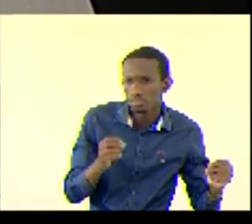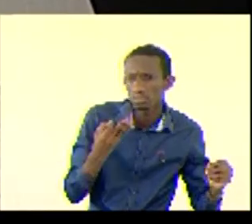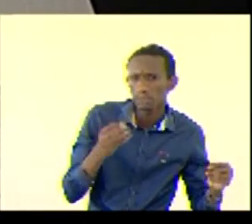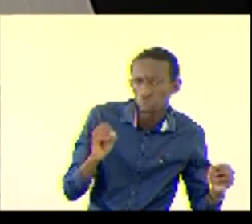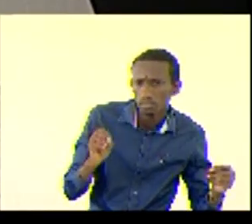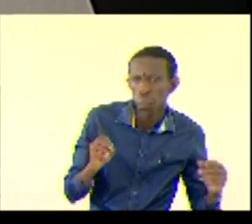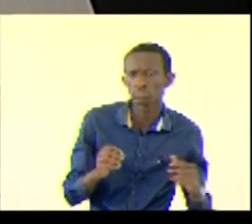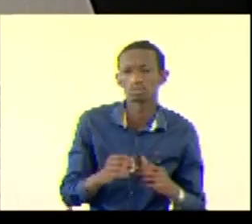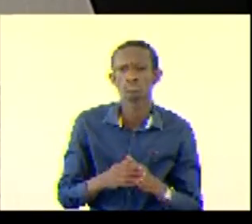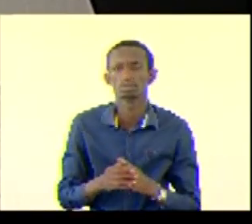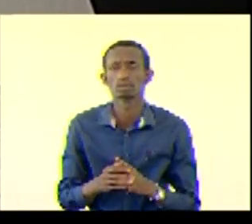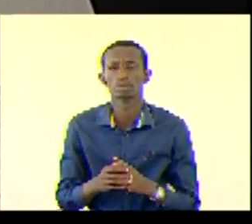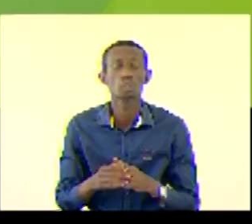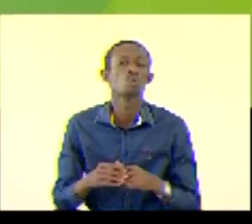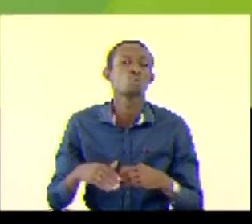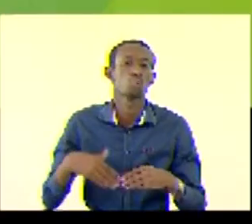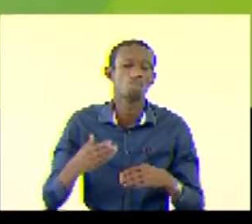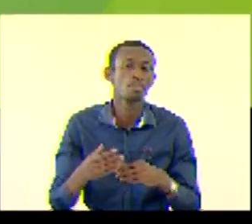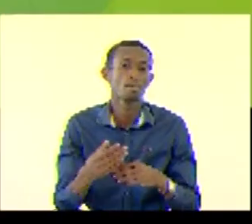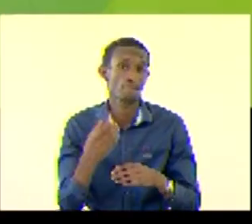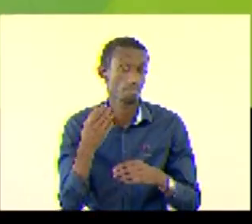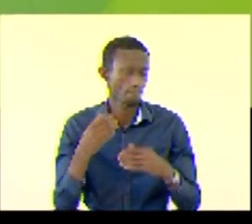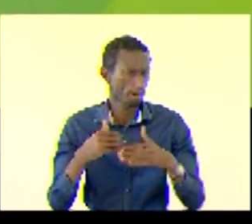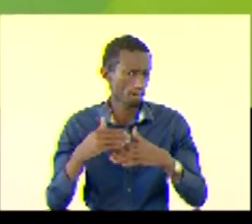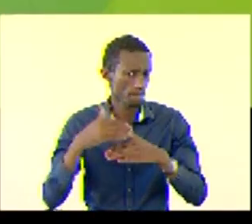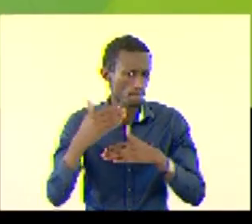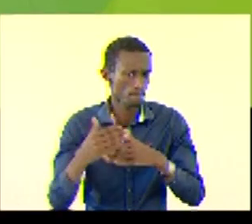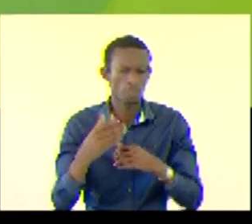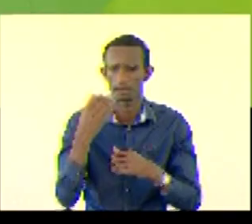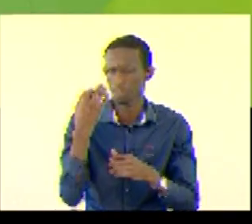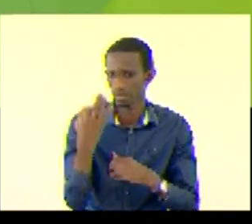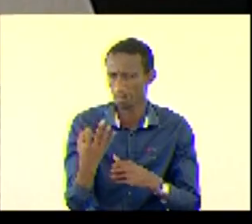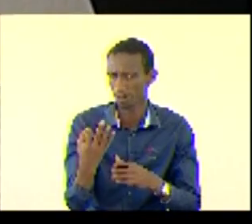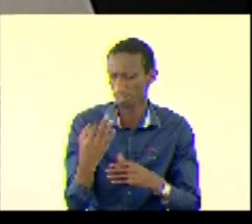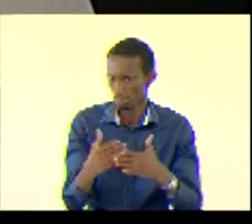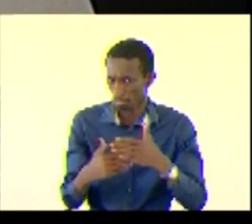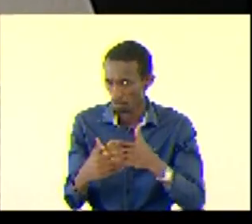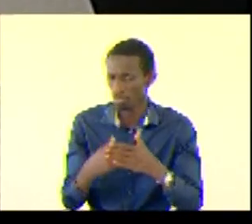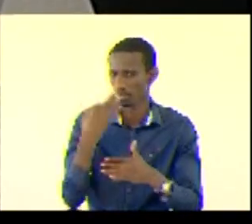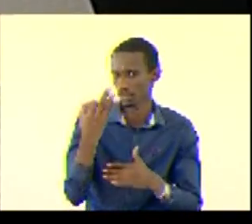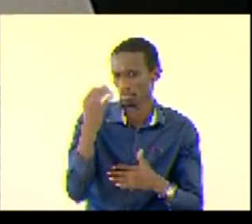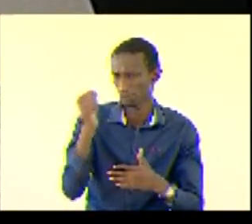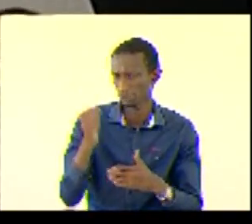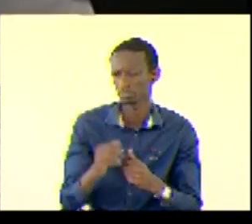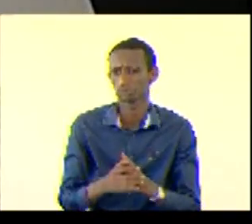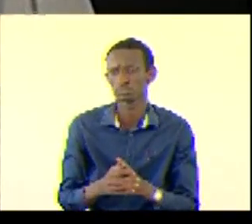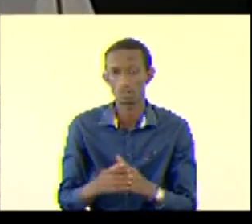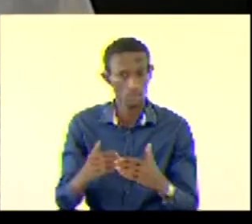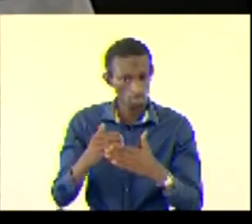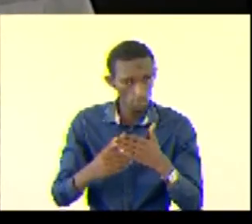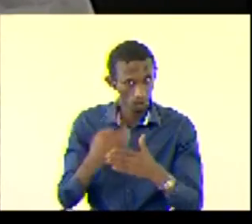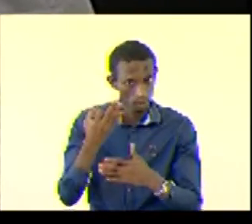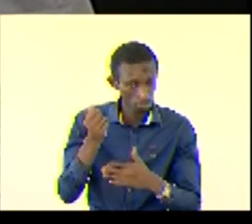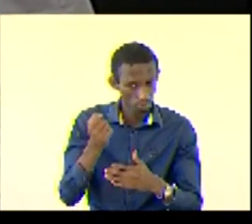before 30 seconds. So before 35 seconds. So 35 is here. So what you do, if this